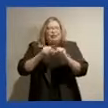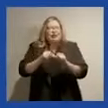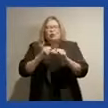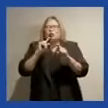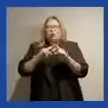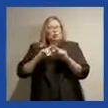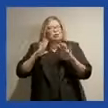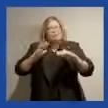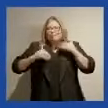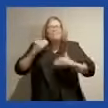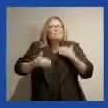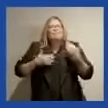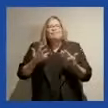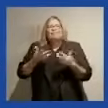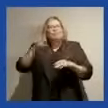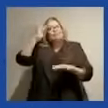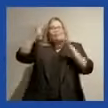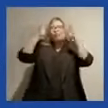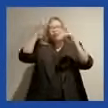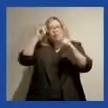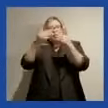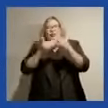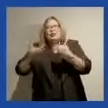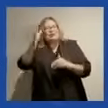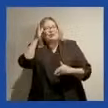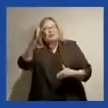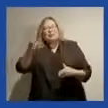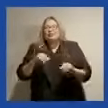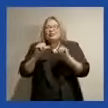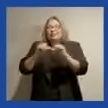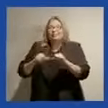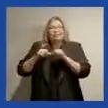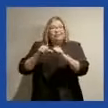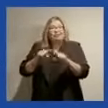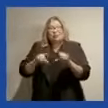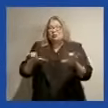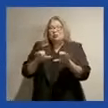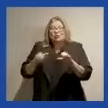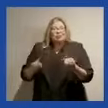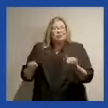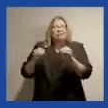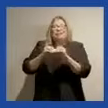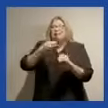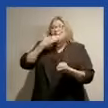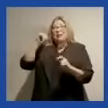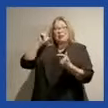weight? You continue to invent the future. You continue to outperform expectations.